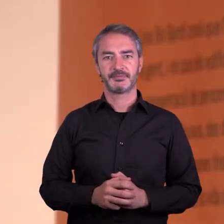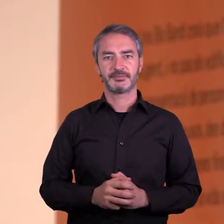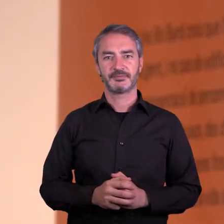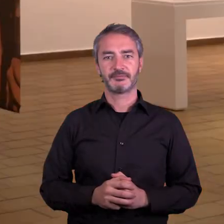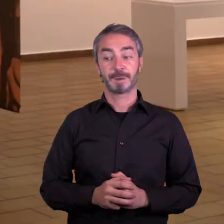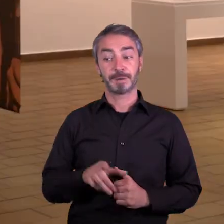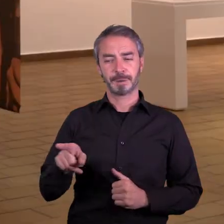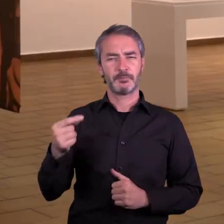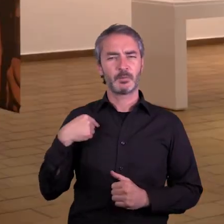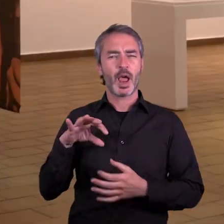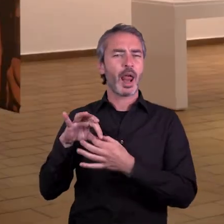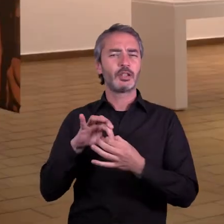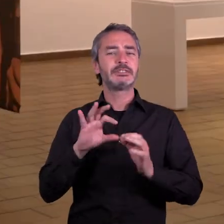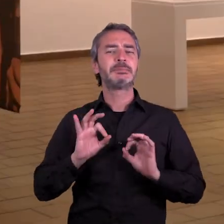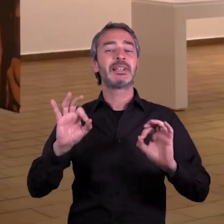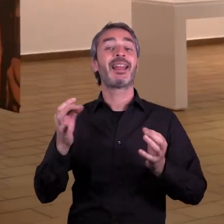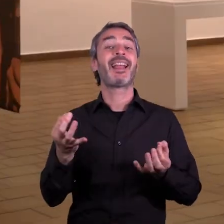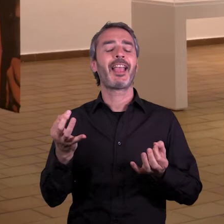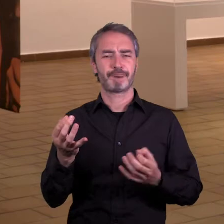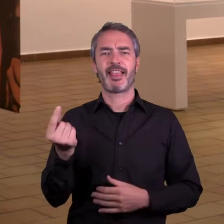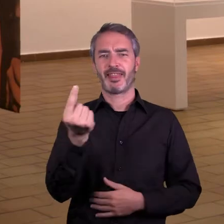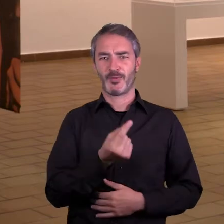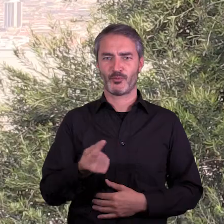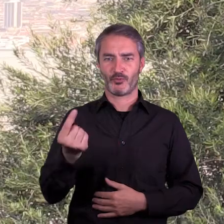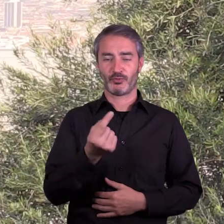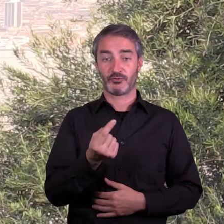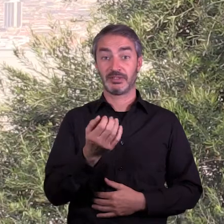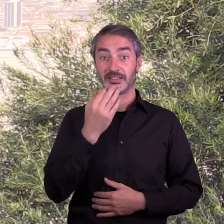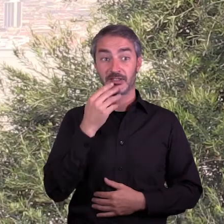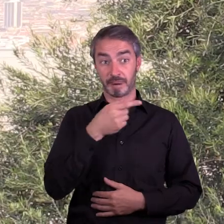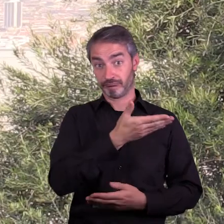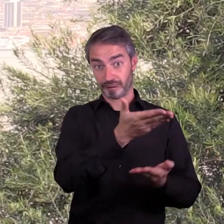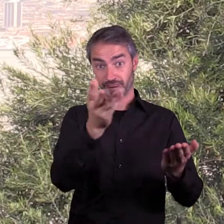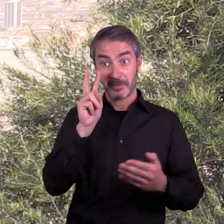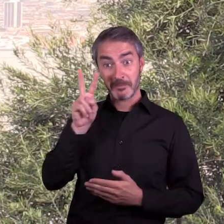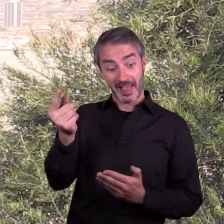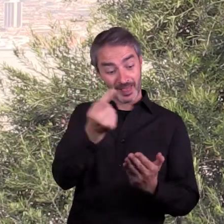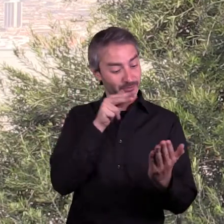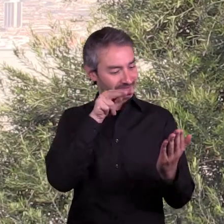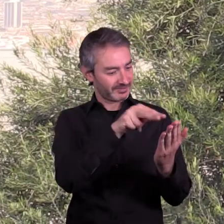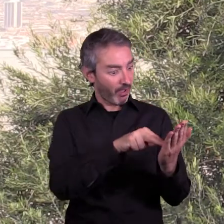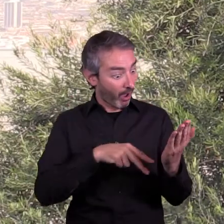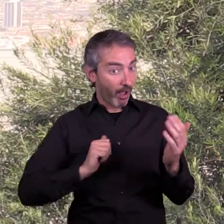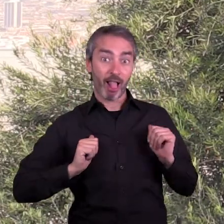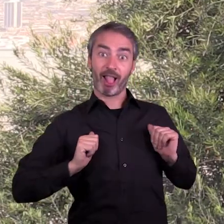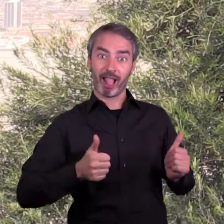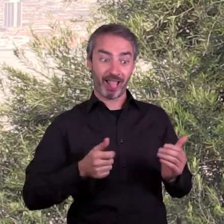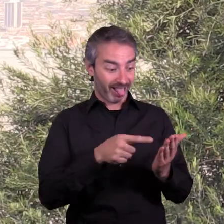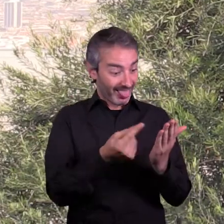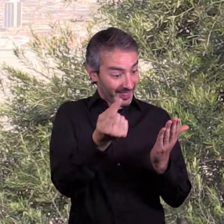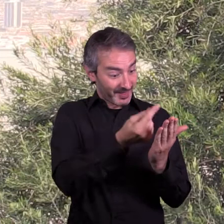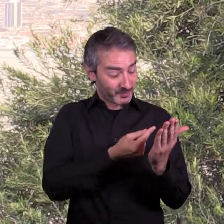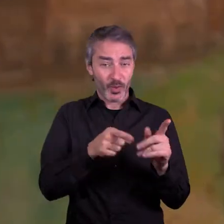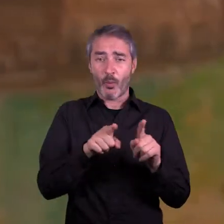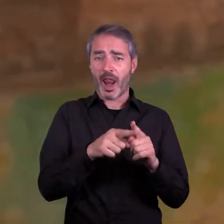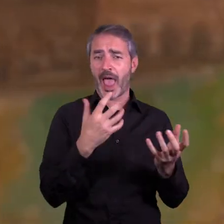She had a very special relationship with drawing. If people have looked at her drawings, they will realize that she